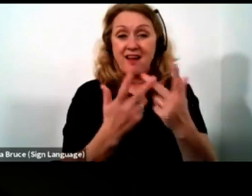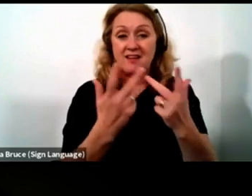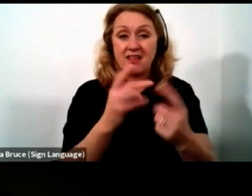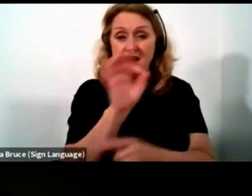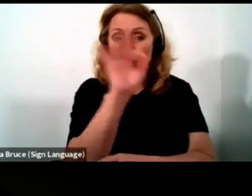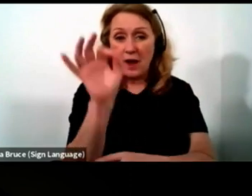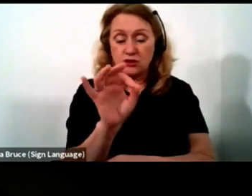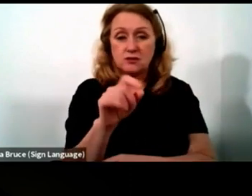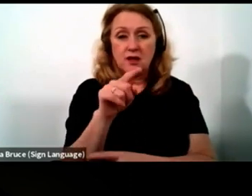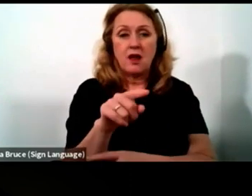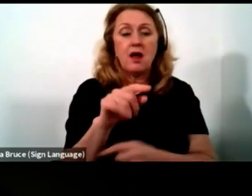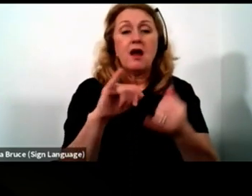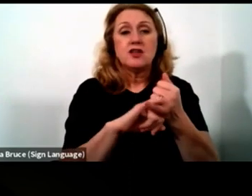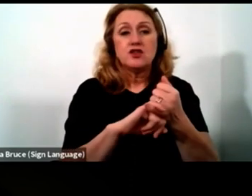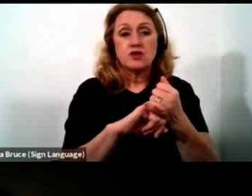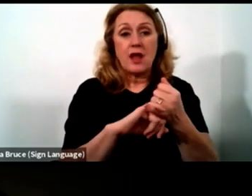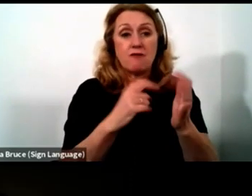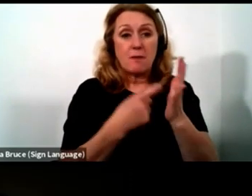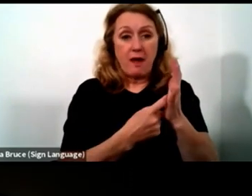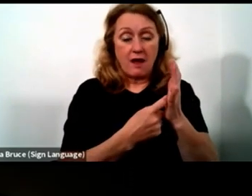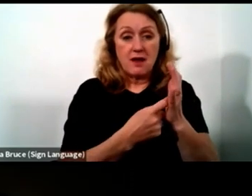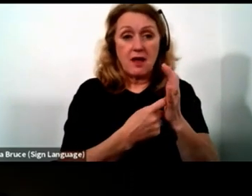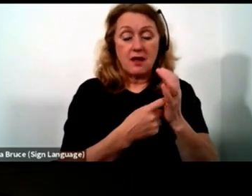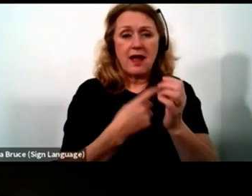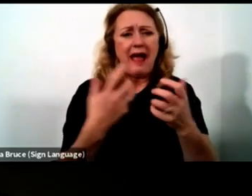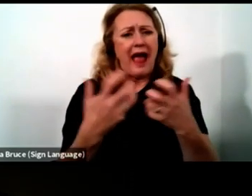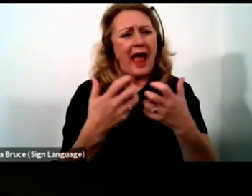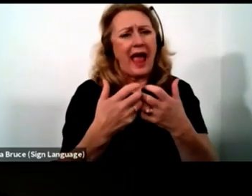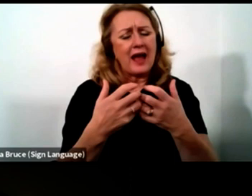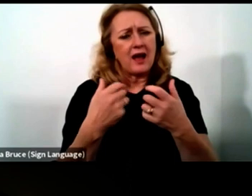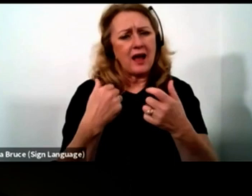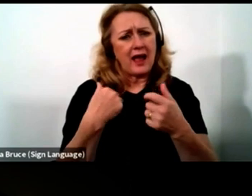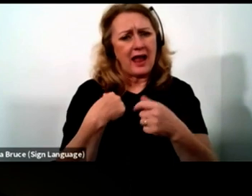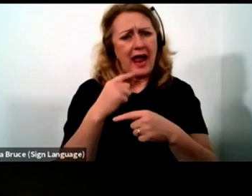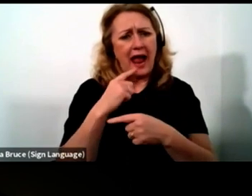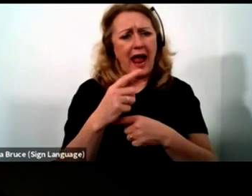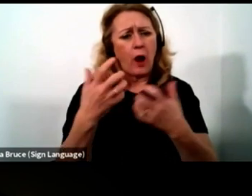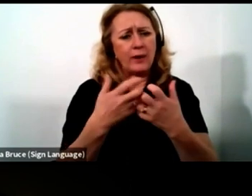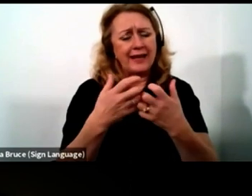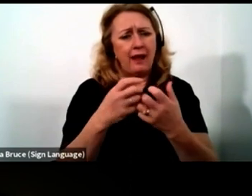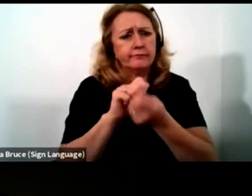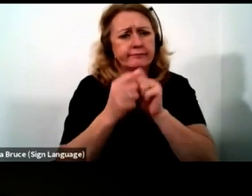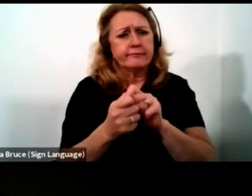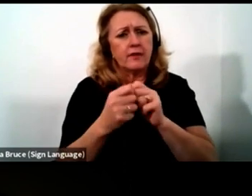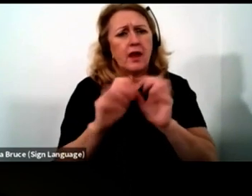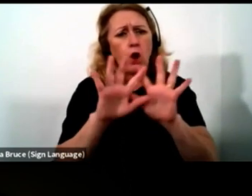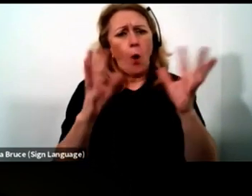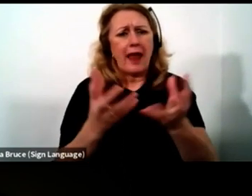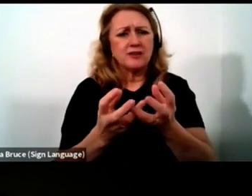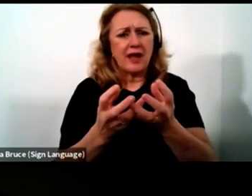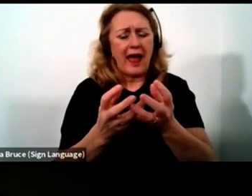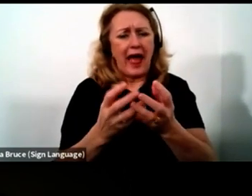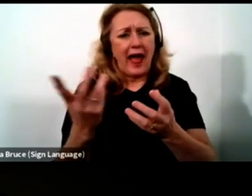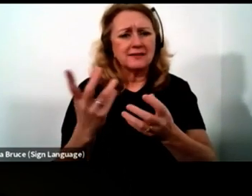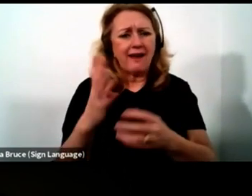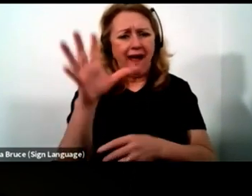It comes from Cher Romanus, and this goes, how can we reconcile globalization and African nationalism?